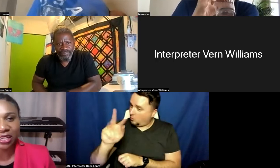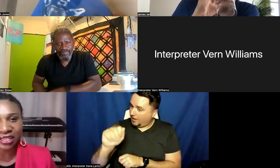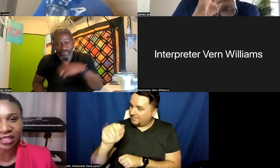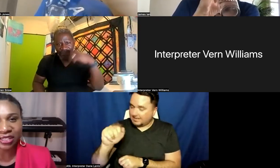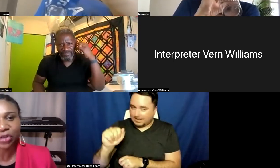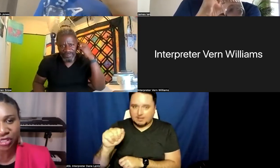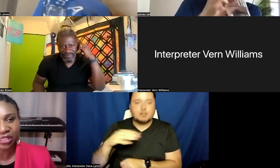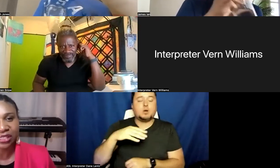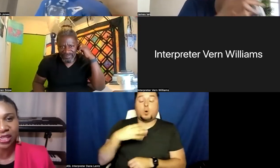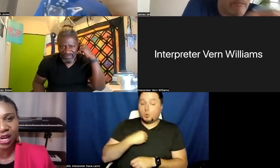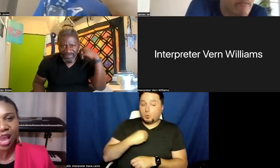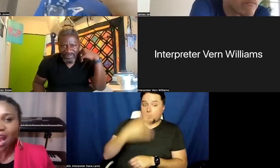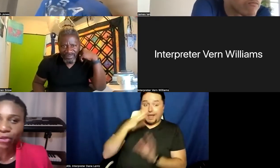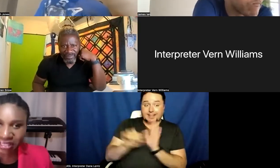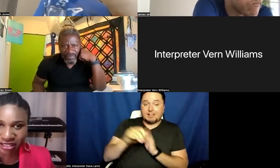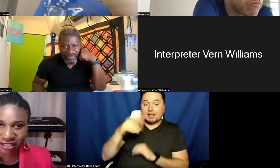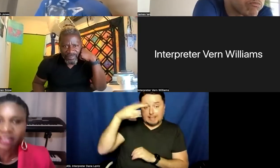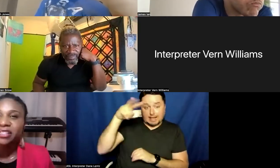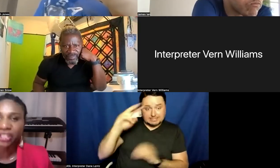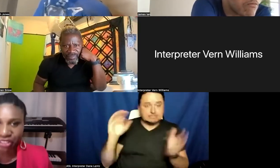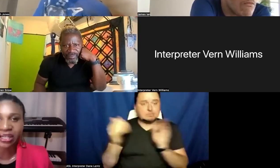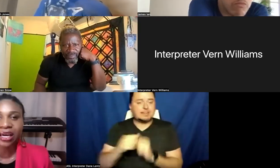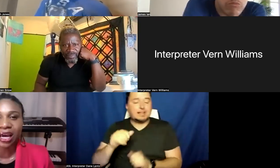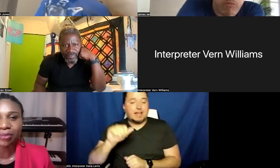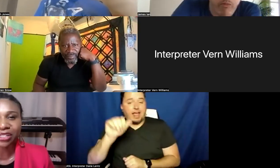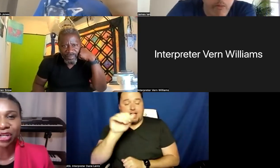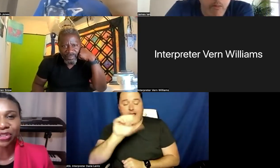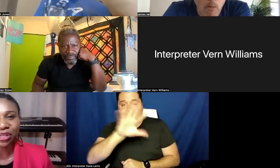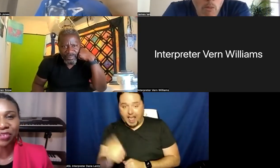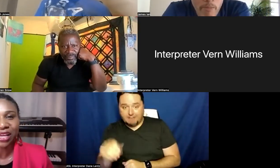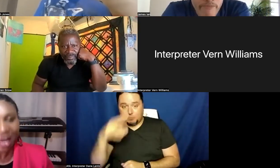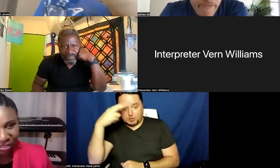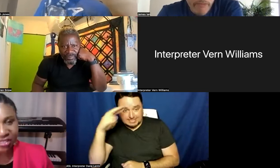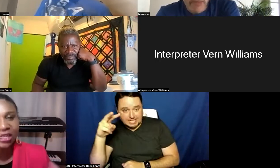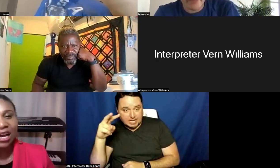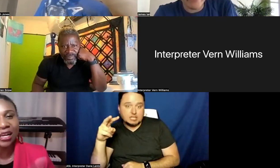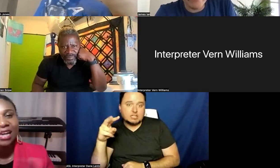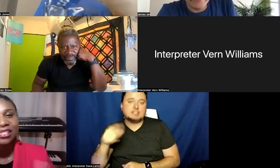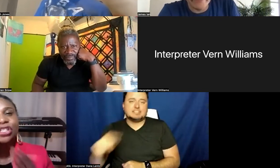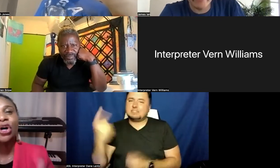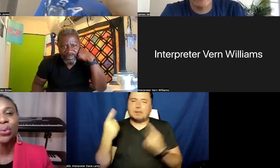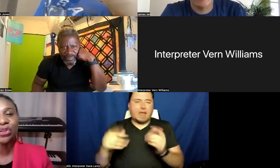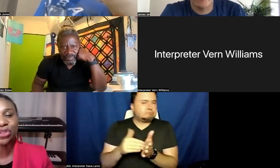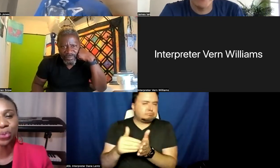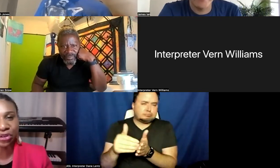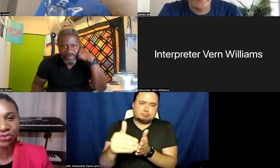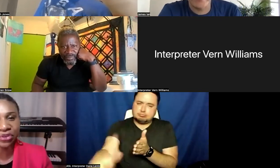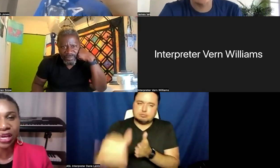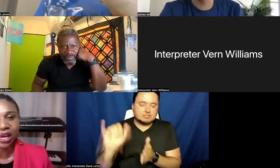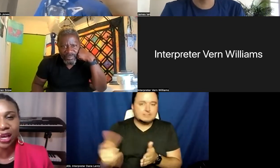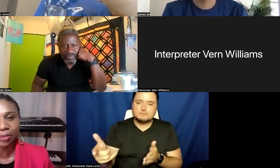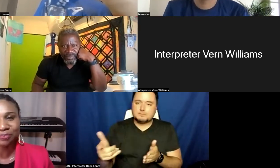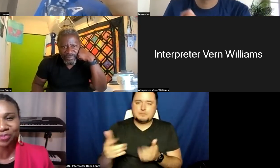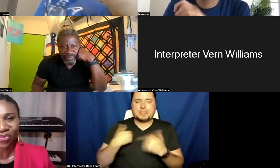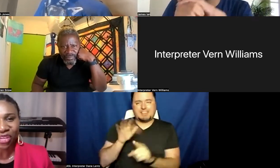identifying Latinas versus the Afro-Latina contingent. That is also something that happens a lot and has its own sort of